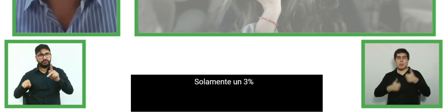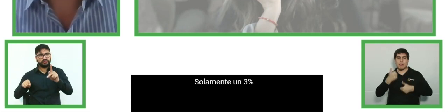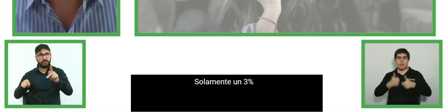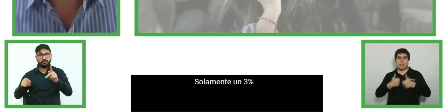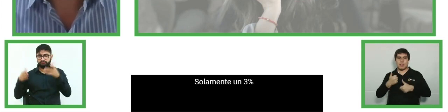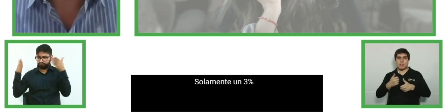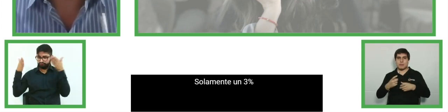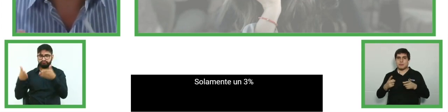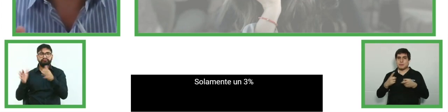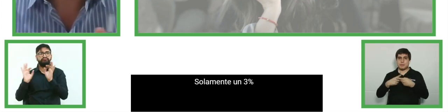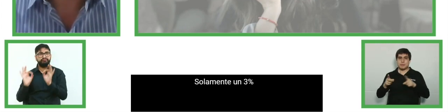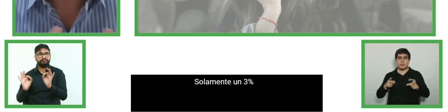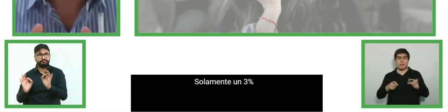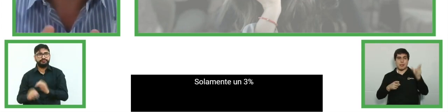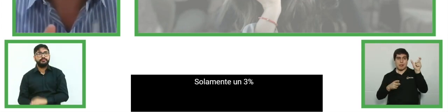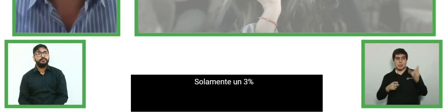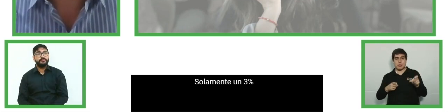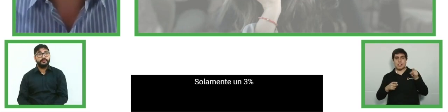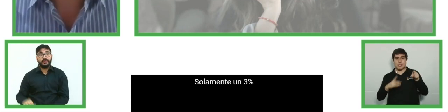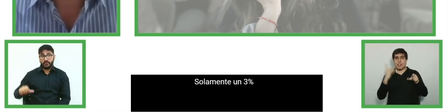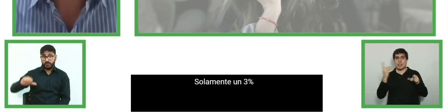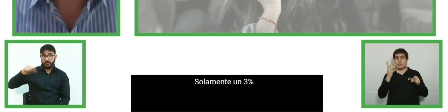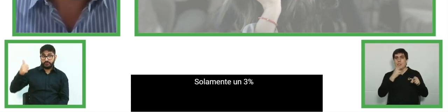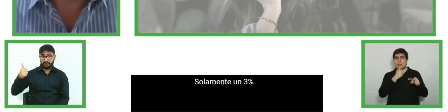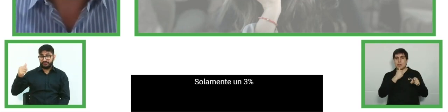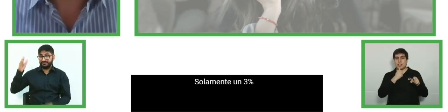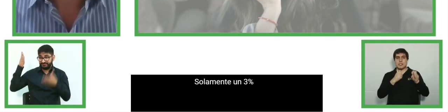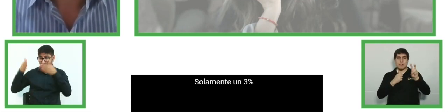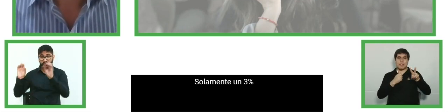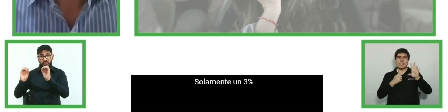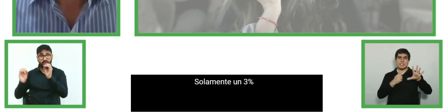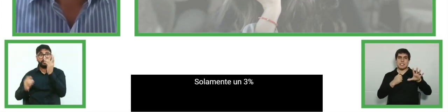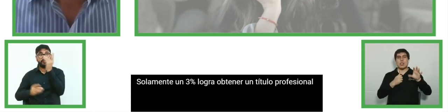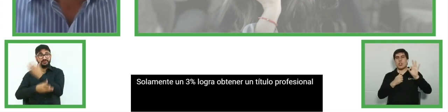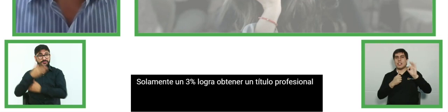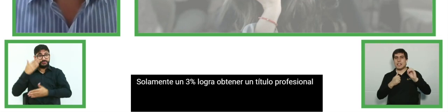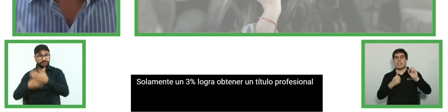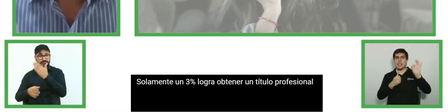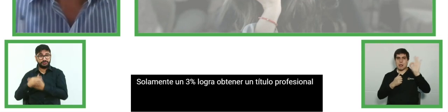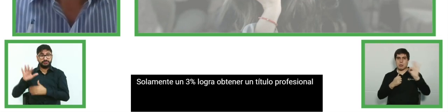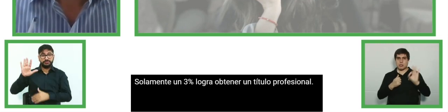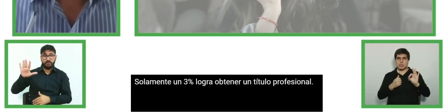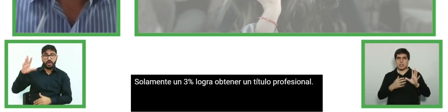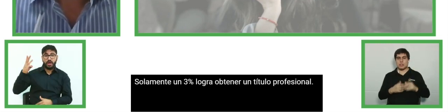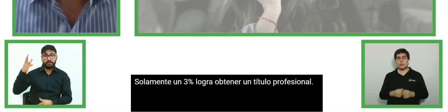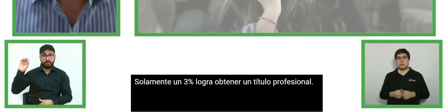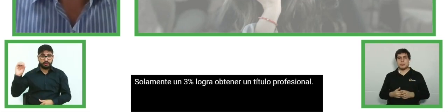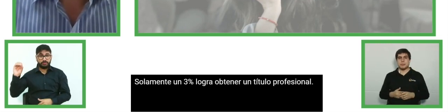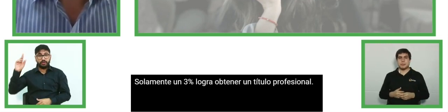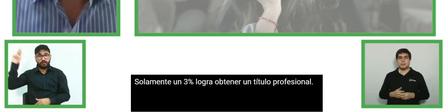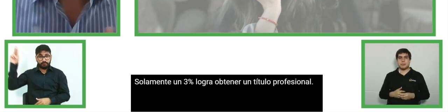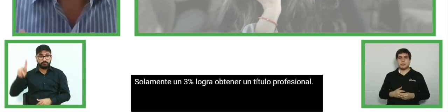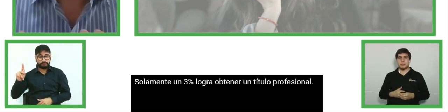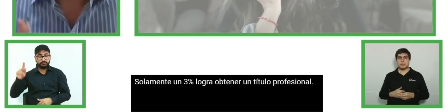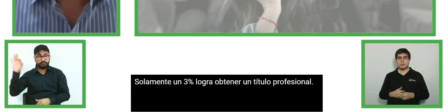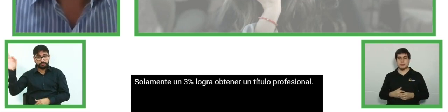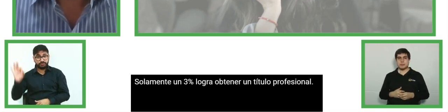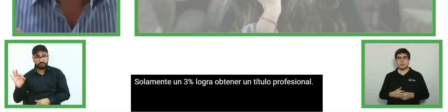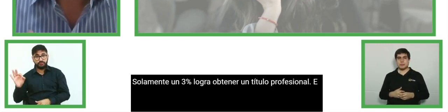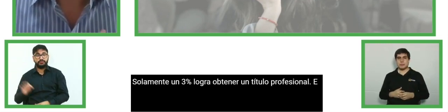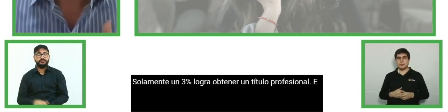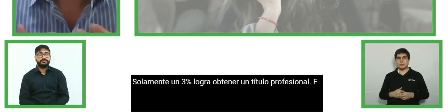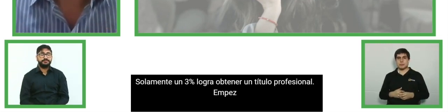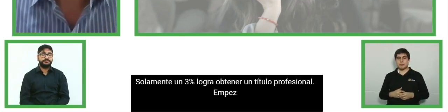compared with the 30% of people without disabilities that can obtain a grade. So we started